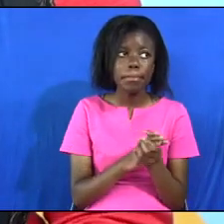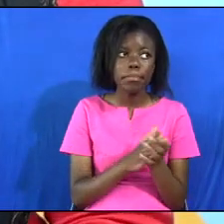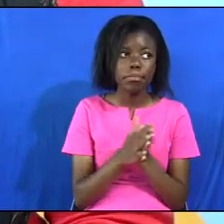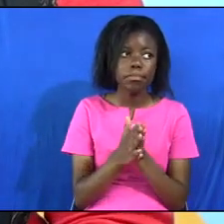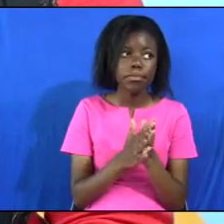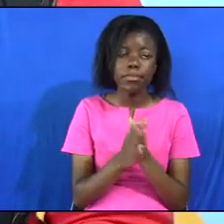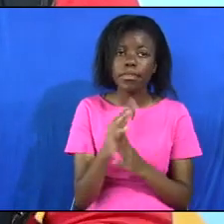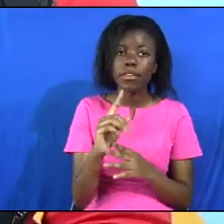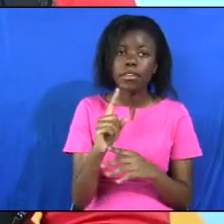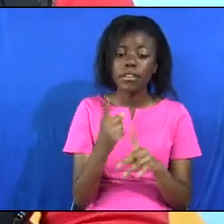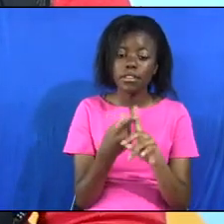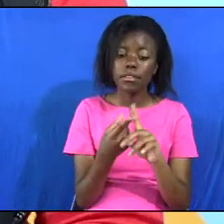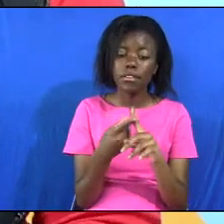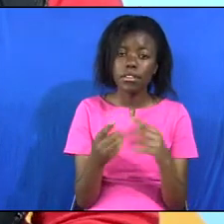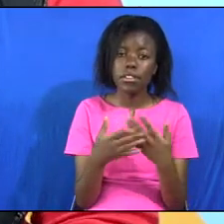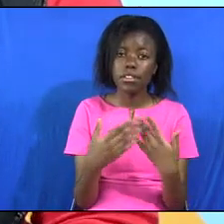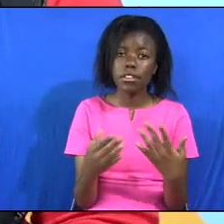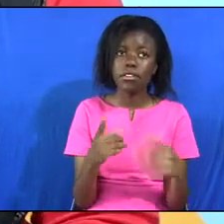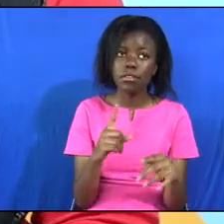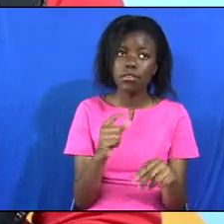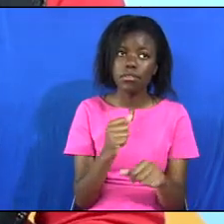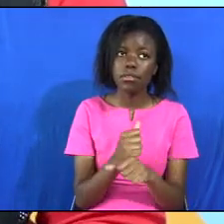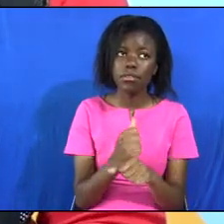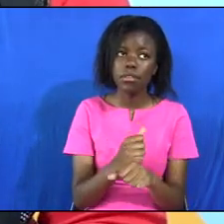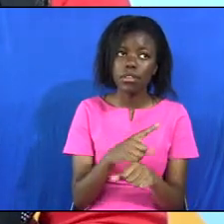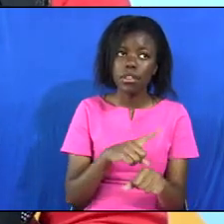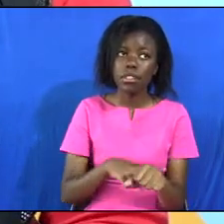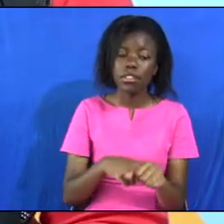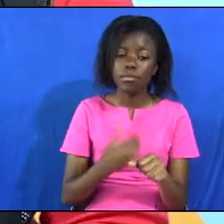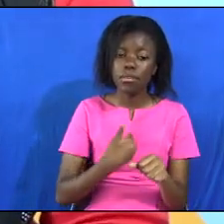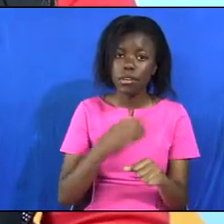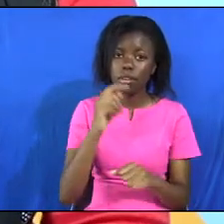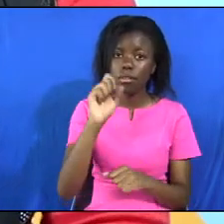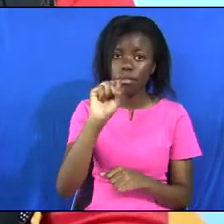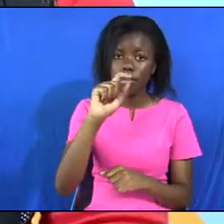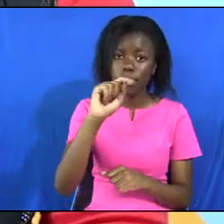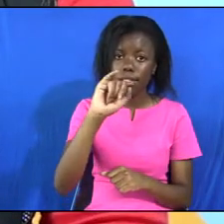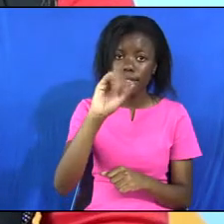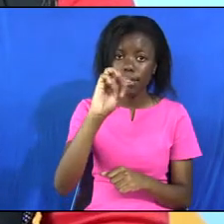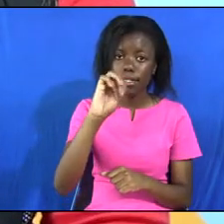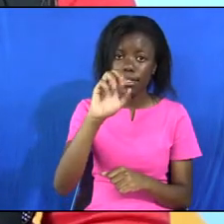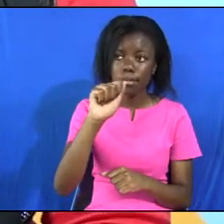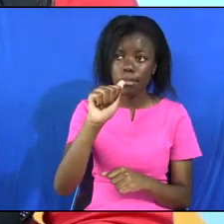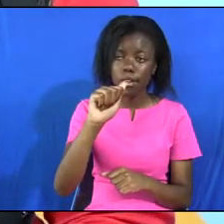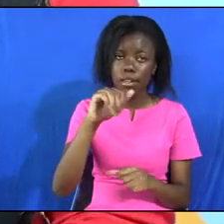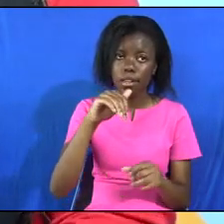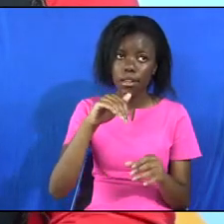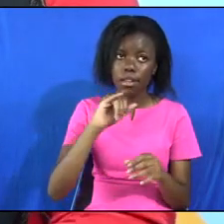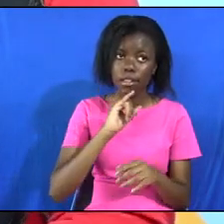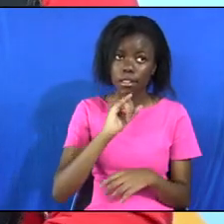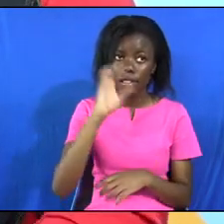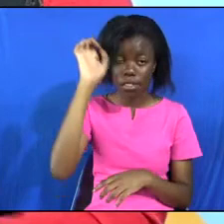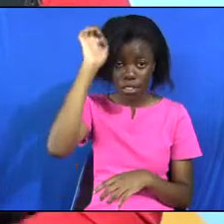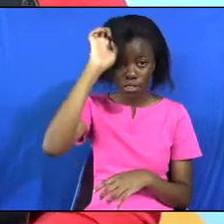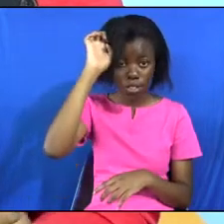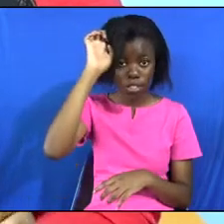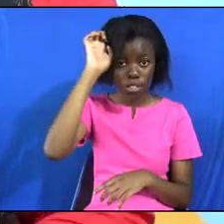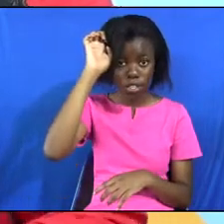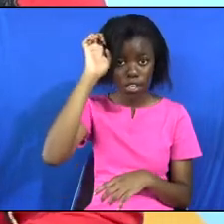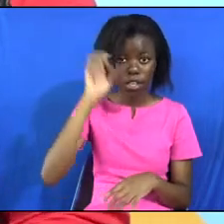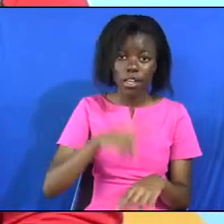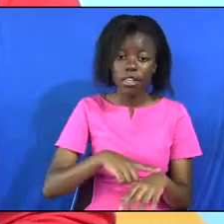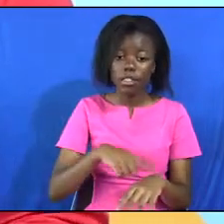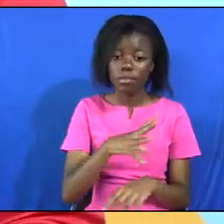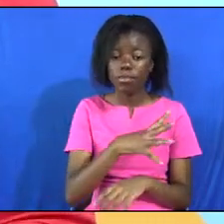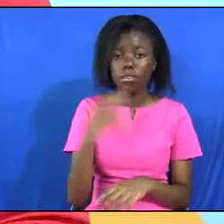Indeed, the first thing to do when we counter stigma is education. Again, if we go